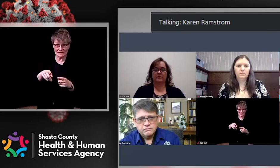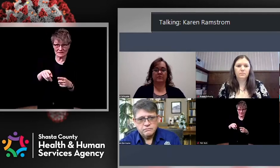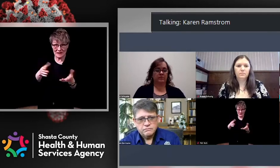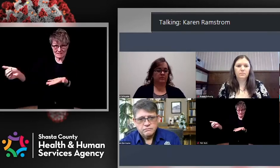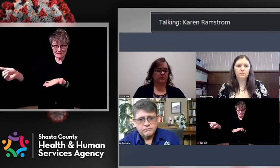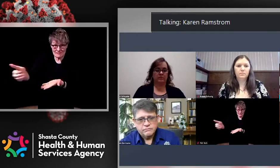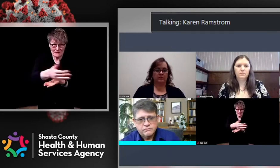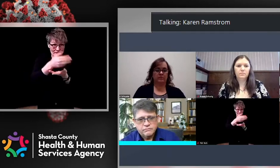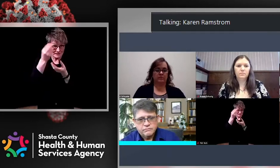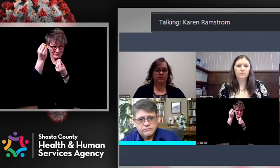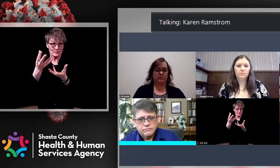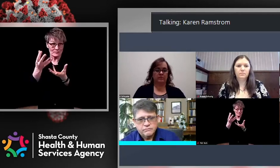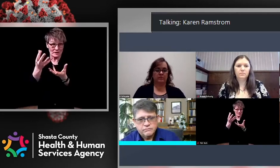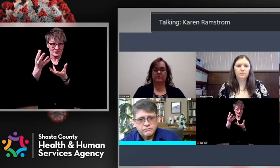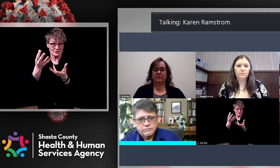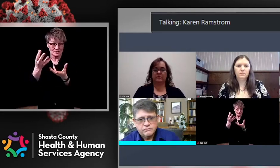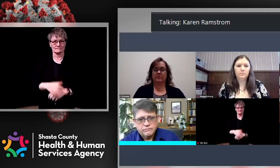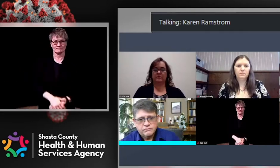information's available.